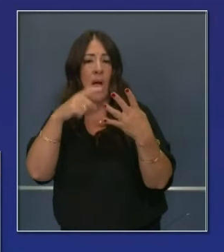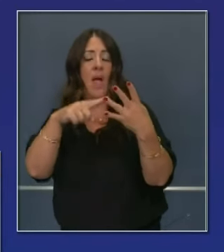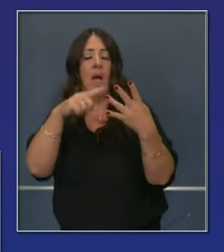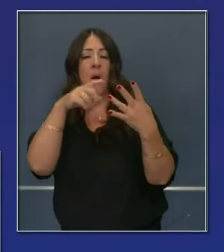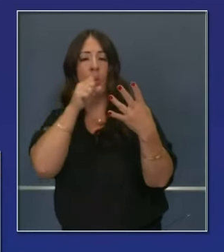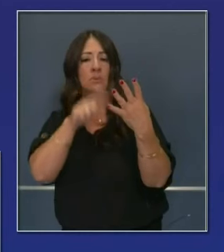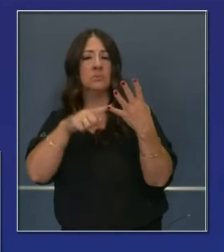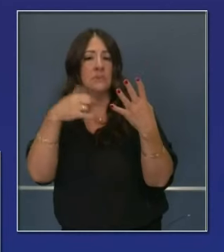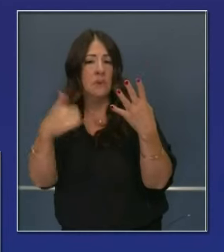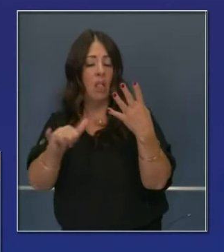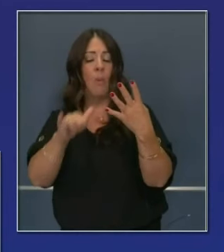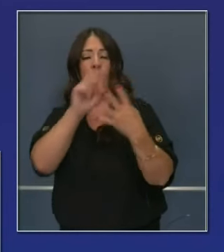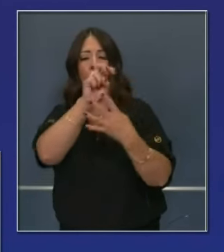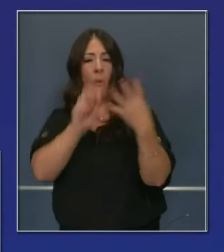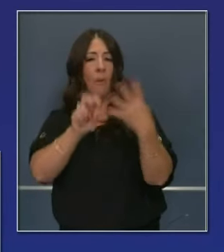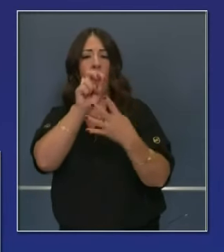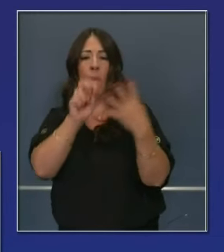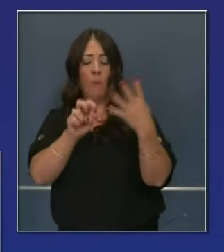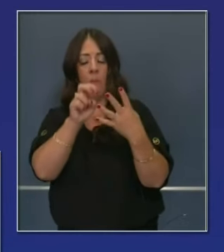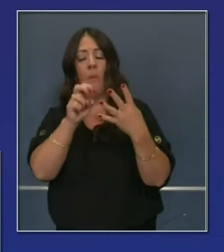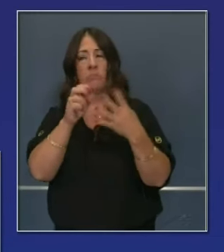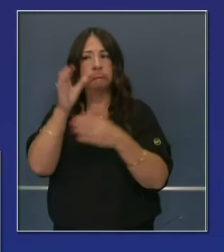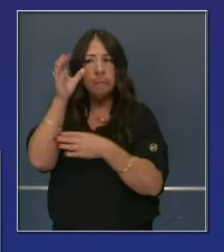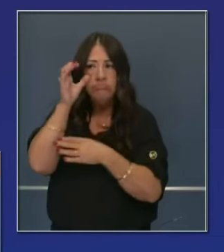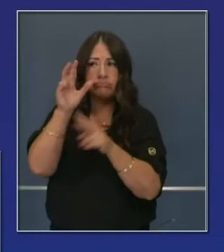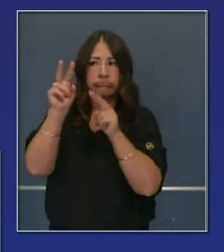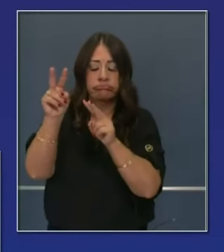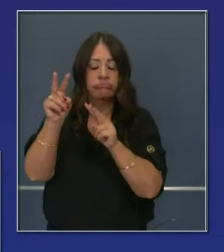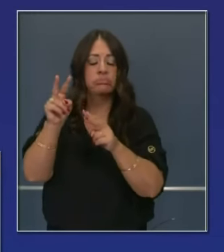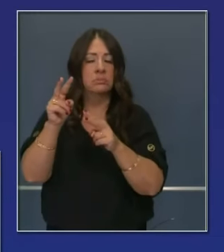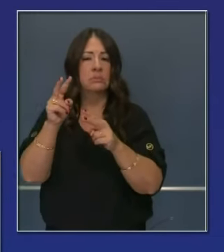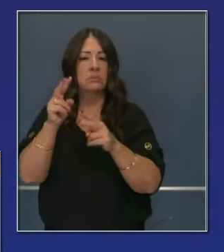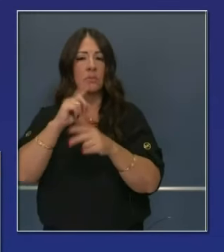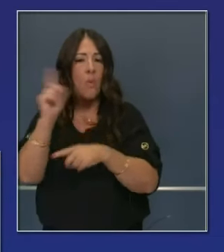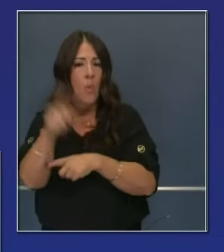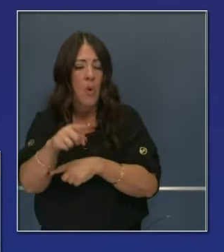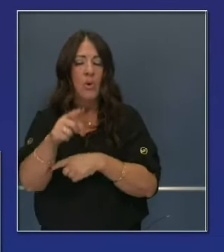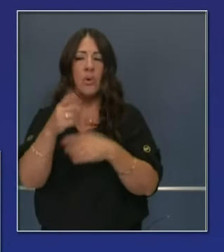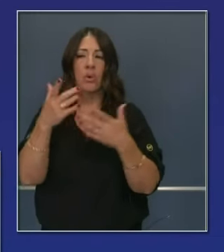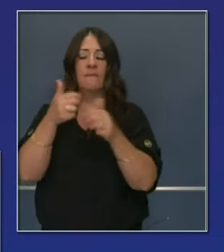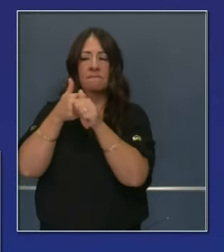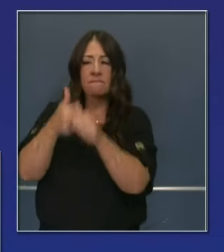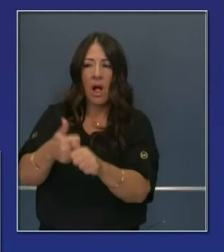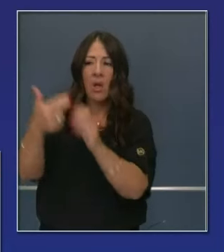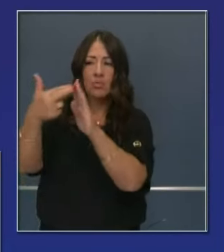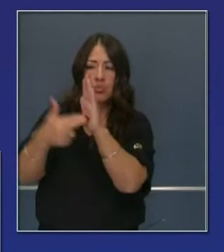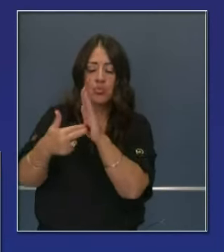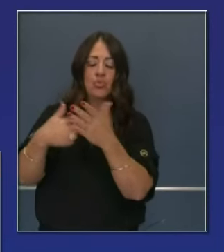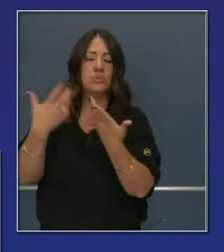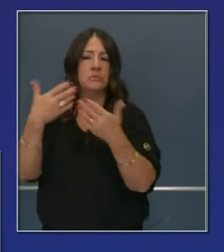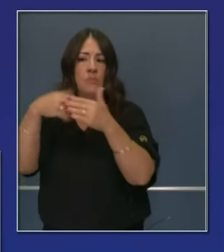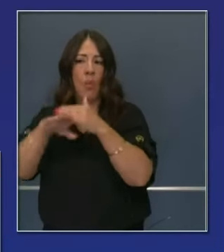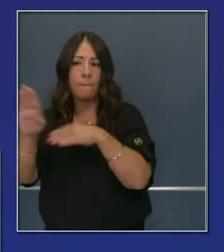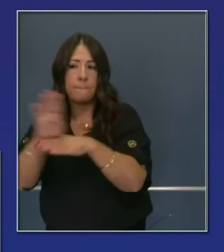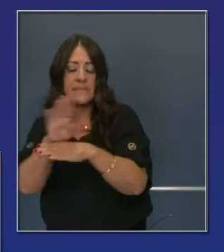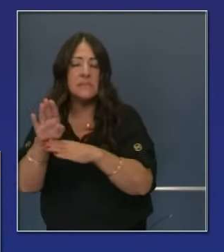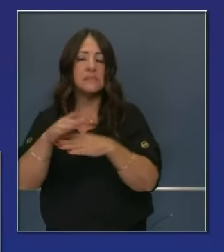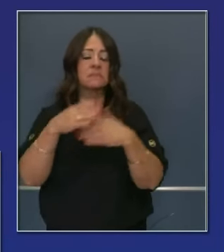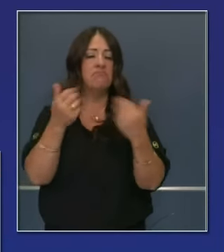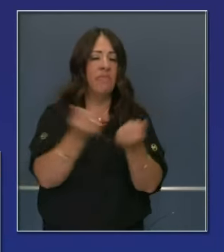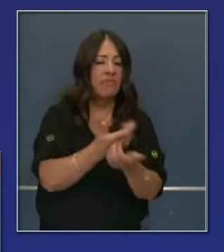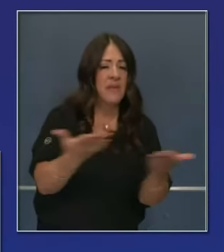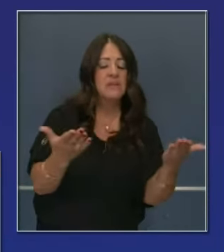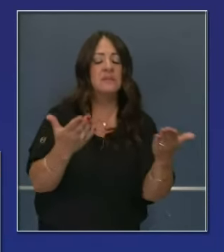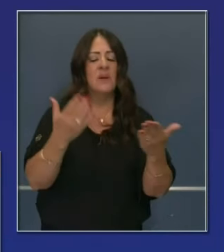reopening strategies and areas and industries, to do so by being accountable, all of us as